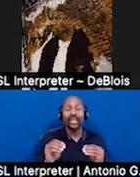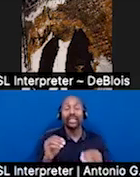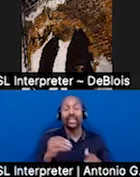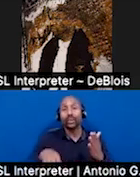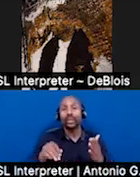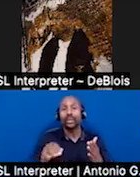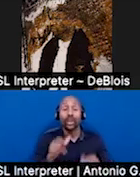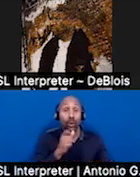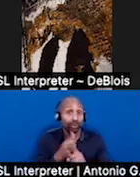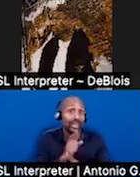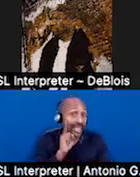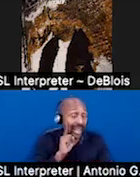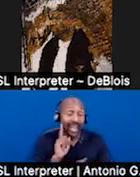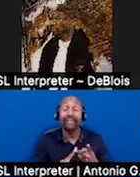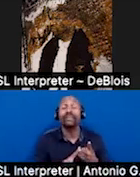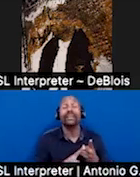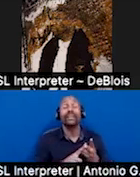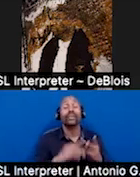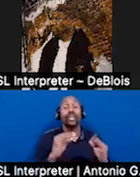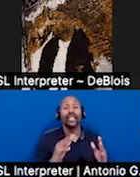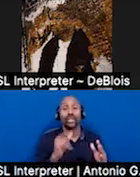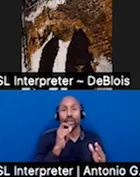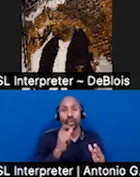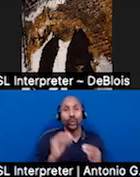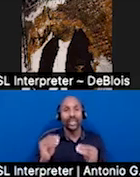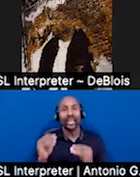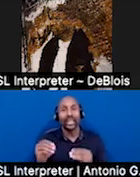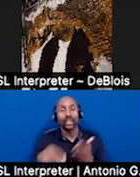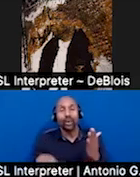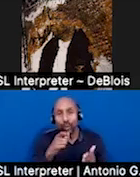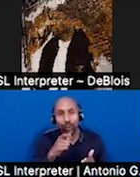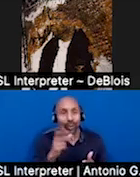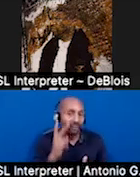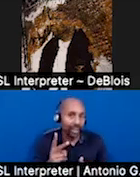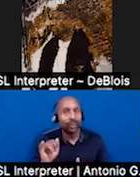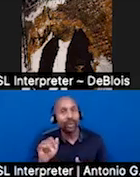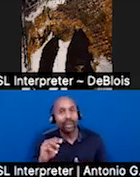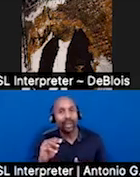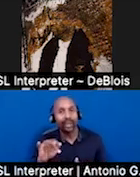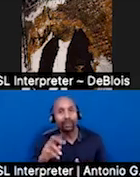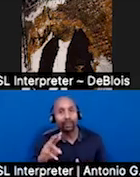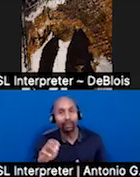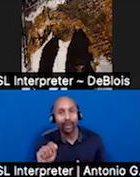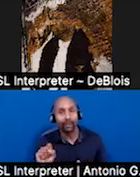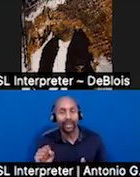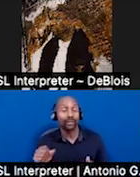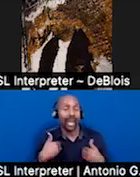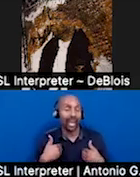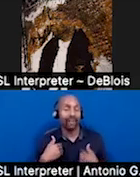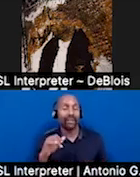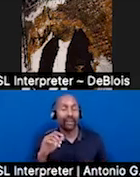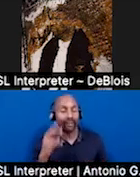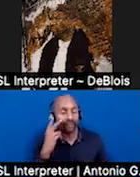impairments, the specialists that work in special education. There's so much to learn. If you can imagine, they're learning maybe to